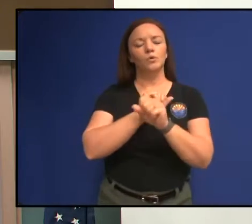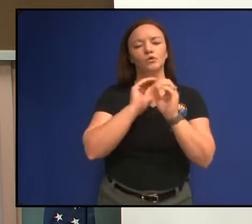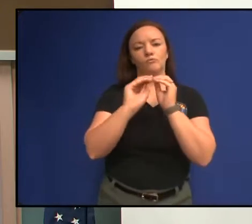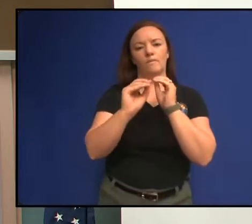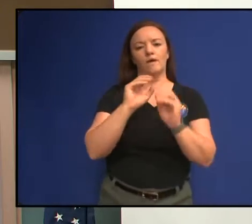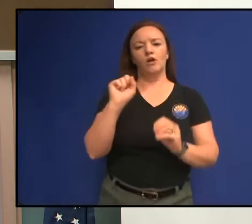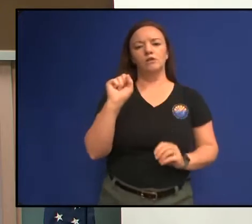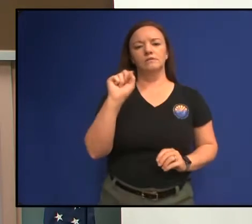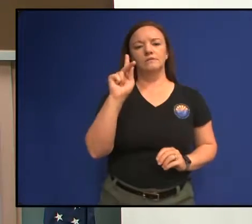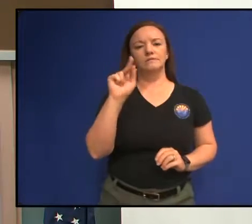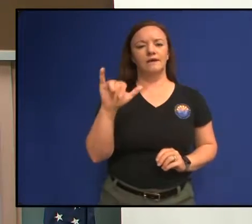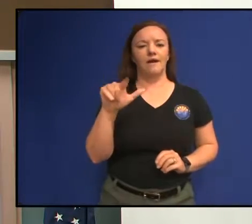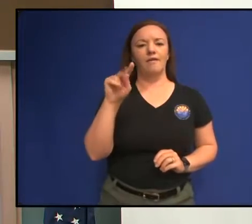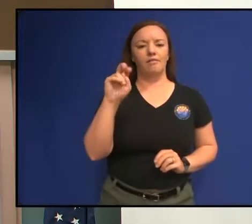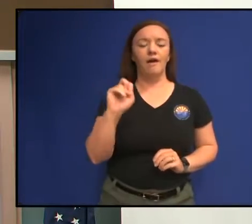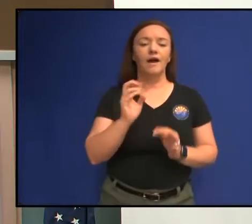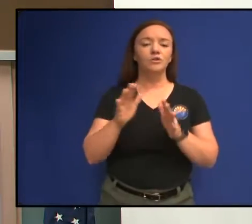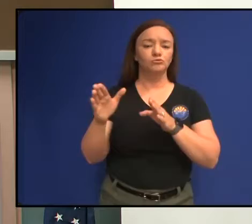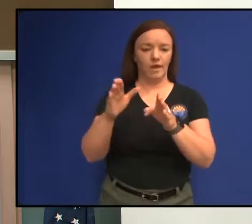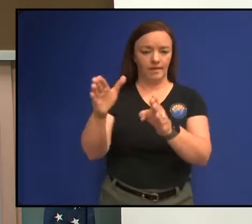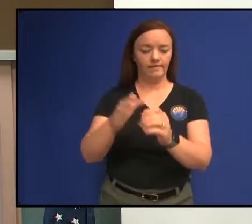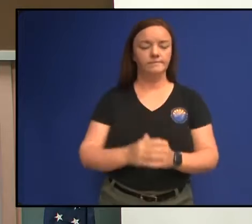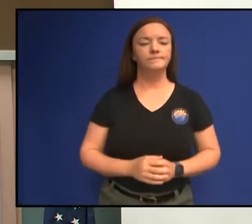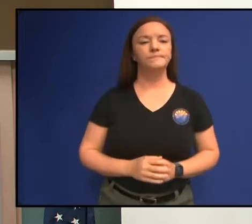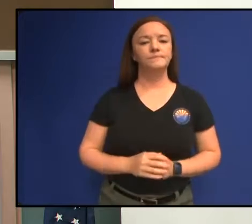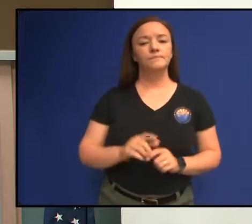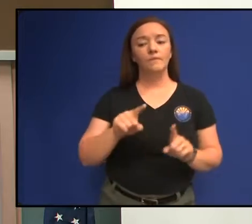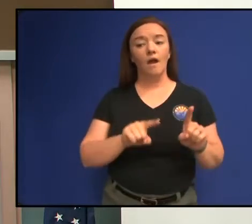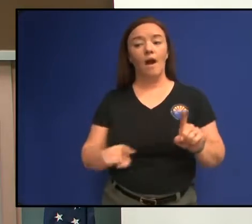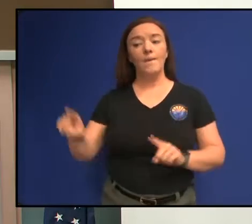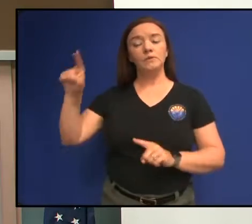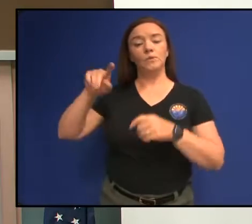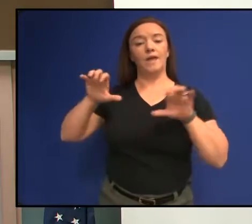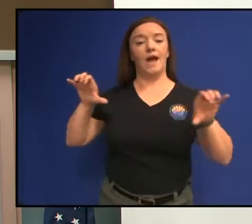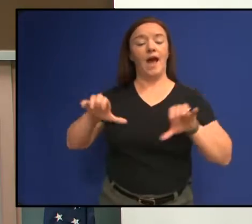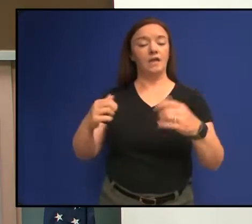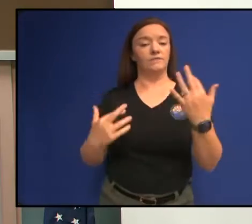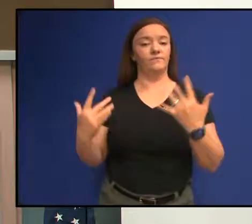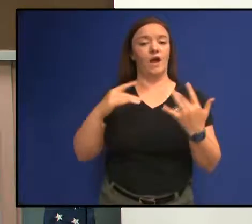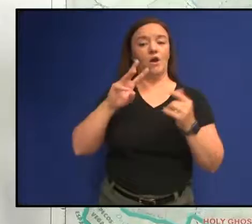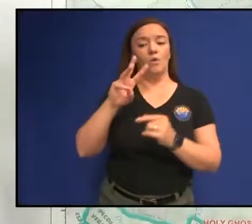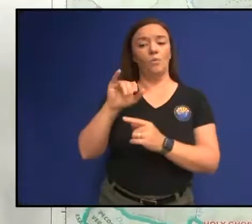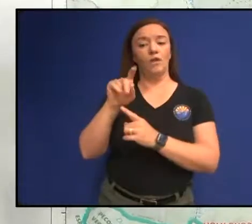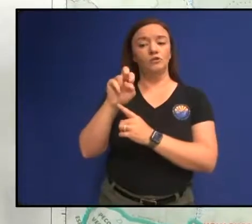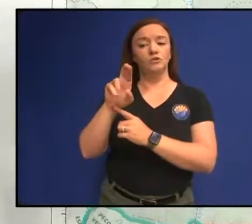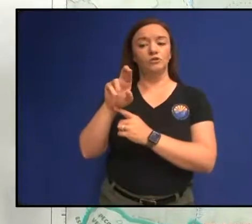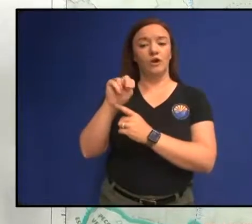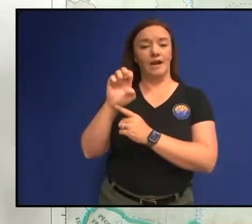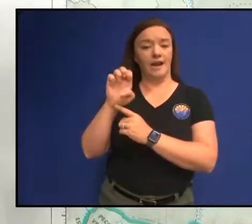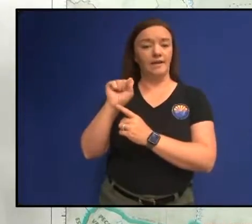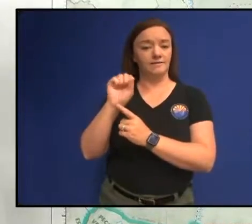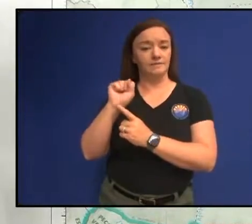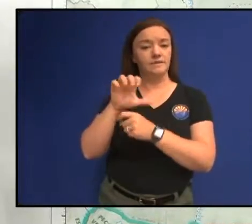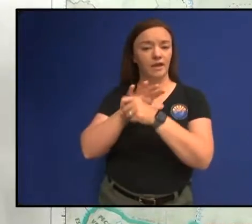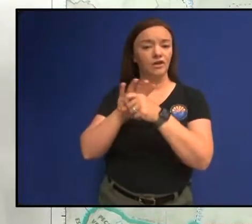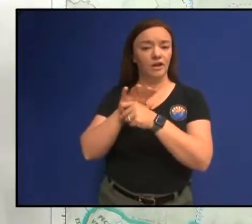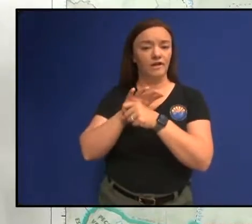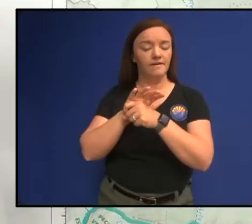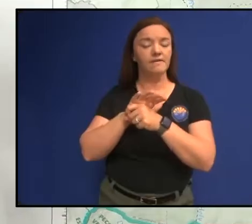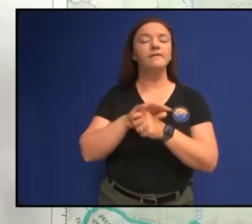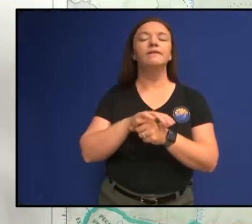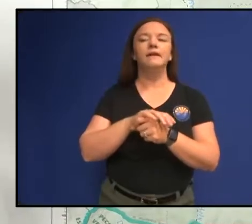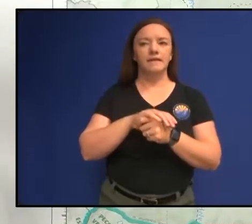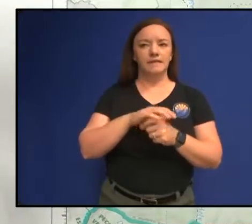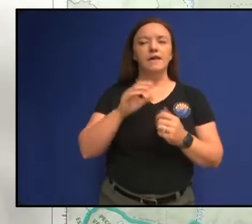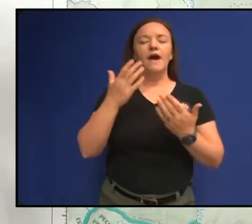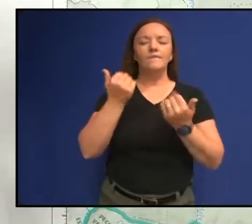area. As we move up into the fire that's in the wilderness, just a few points for folks to know. There is